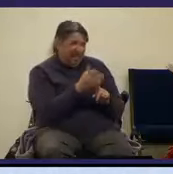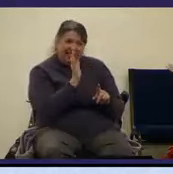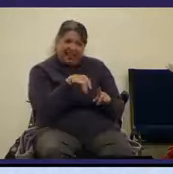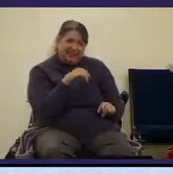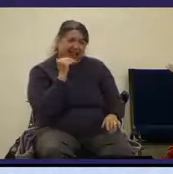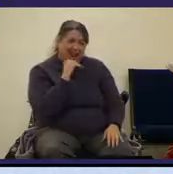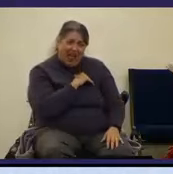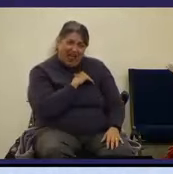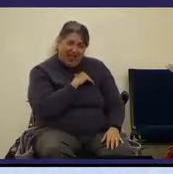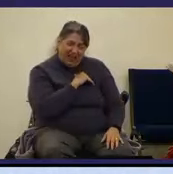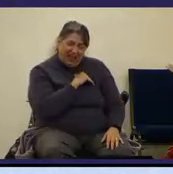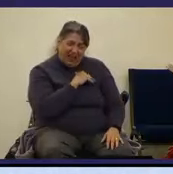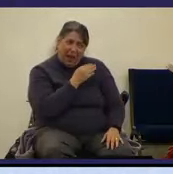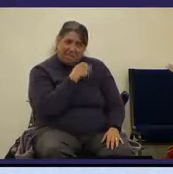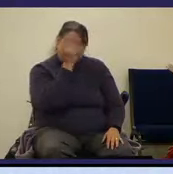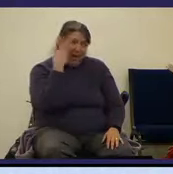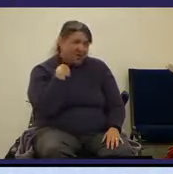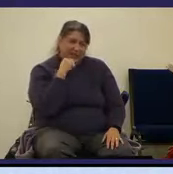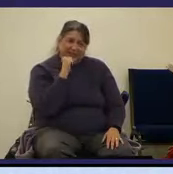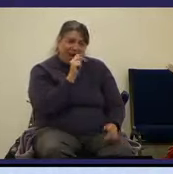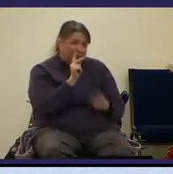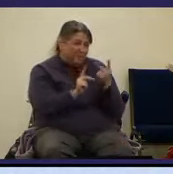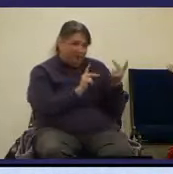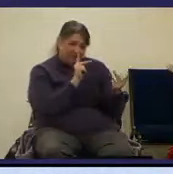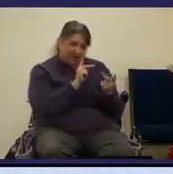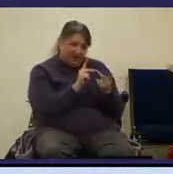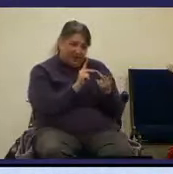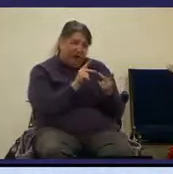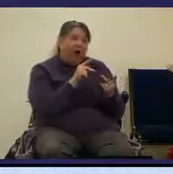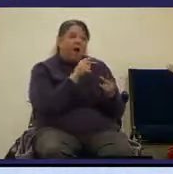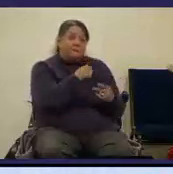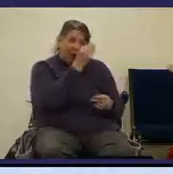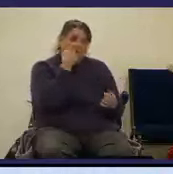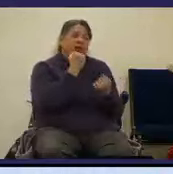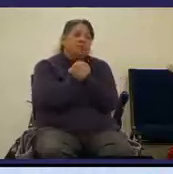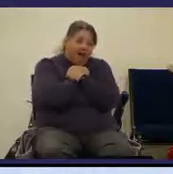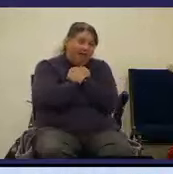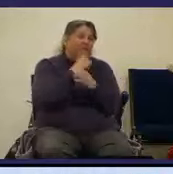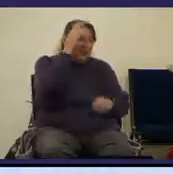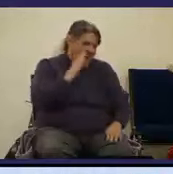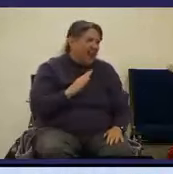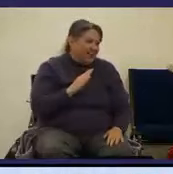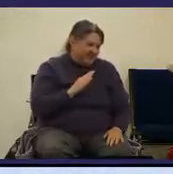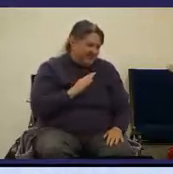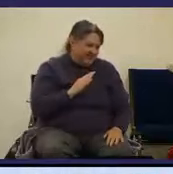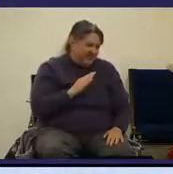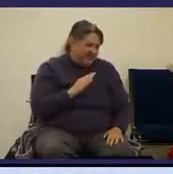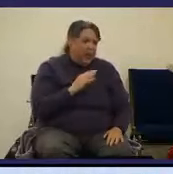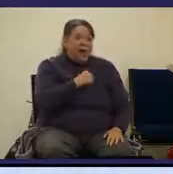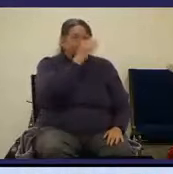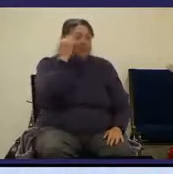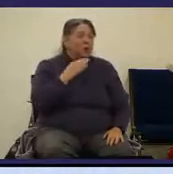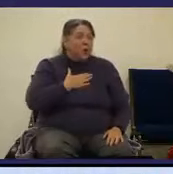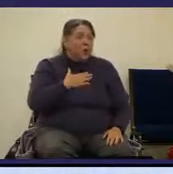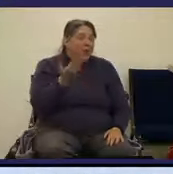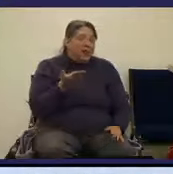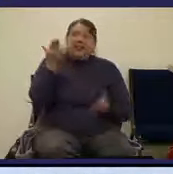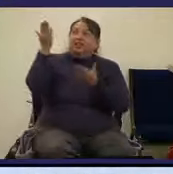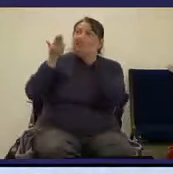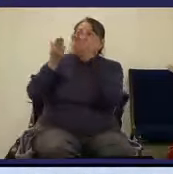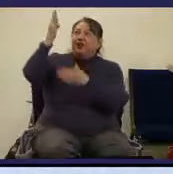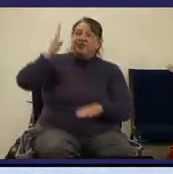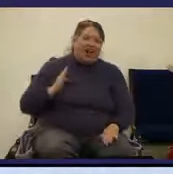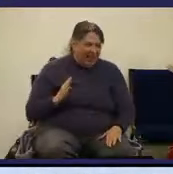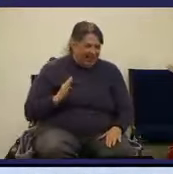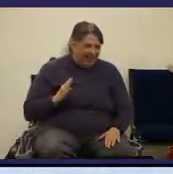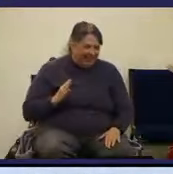Mary was not perfect. She was a godly woman who brought the Son of God into the world, but she needed a Savior. Jesus is